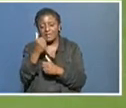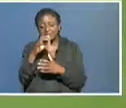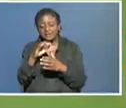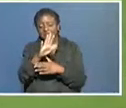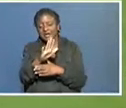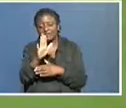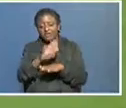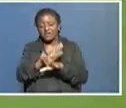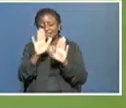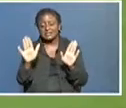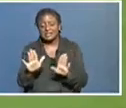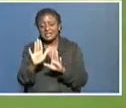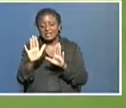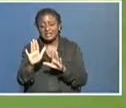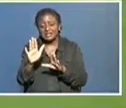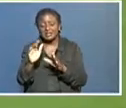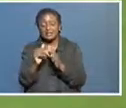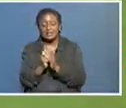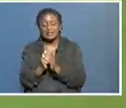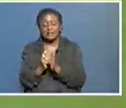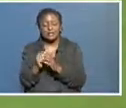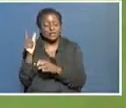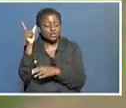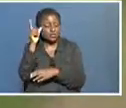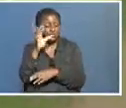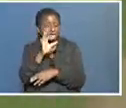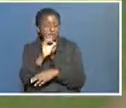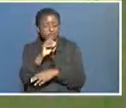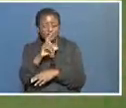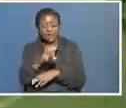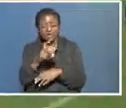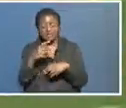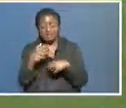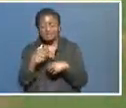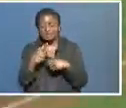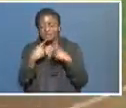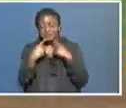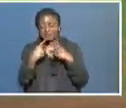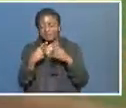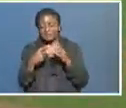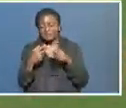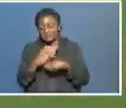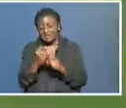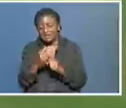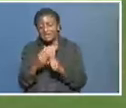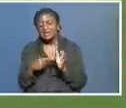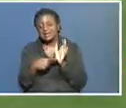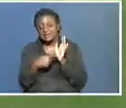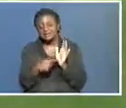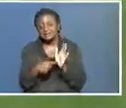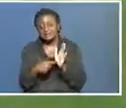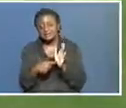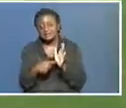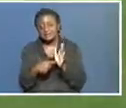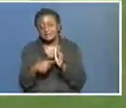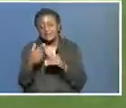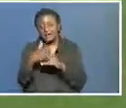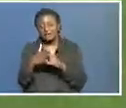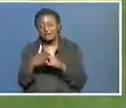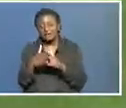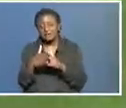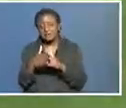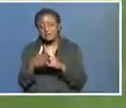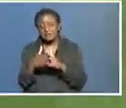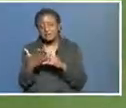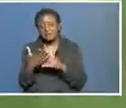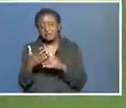minor league baseball diamond, Lucius Fox making a statement in his return to the AAA Rochester Red Wings following a stint on the IL and 2